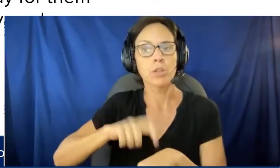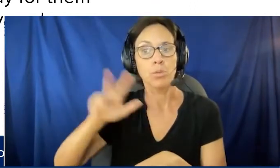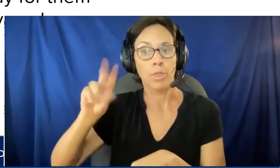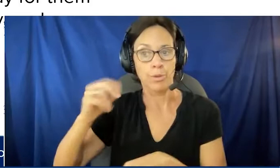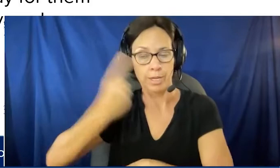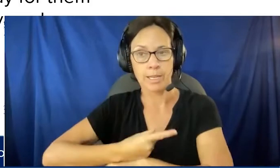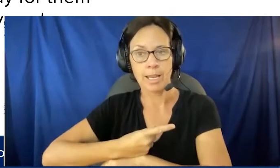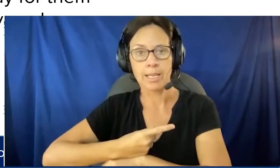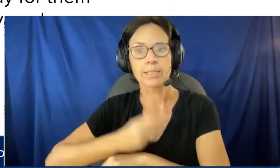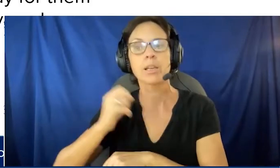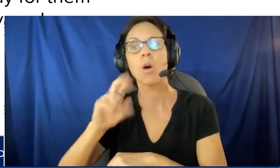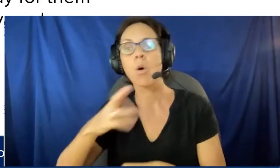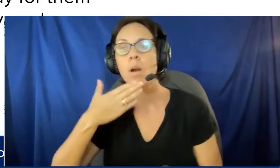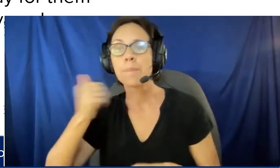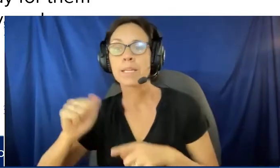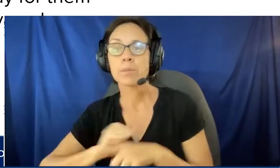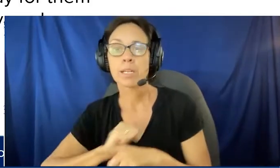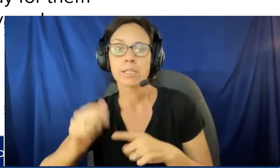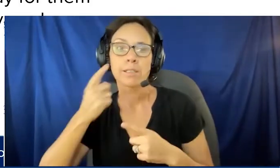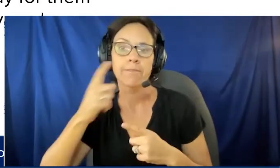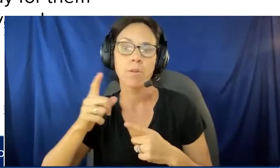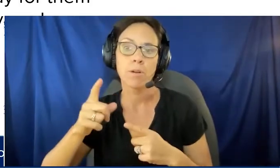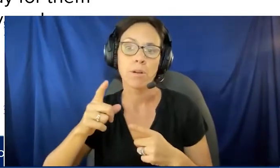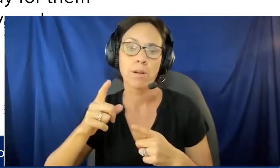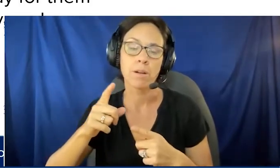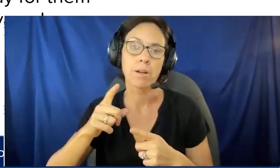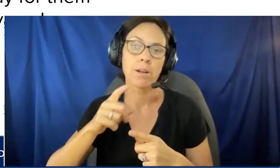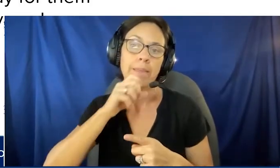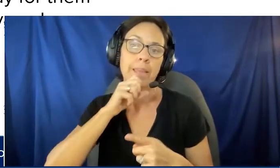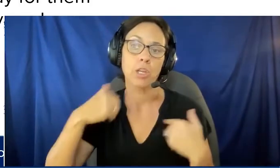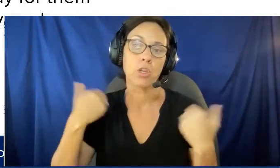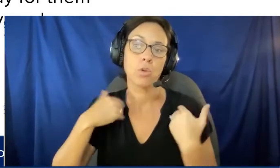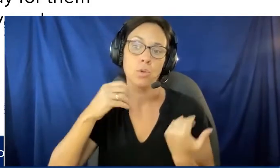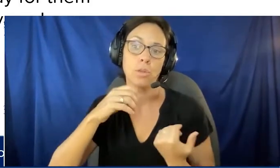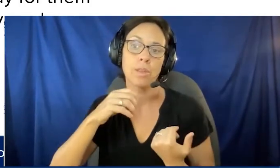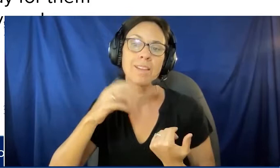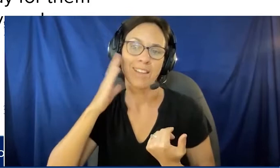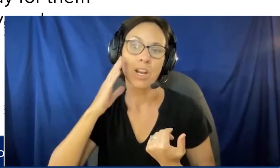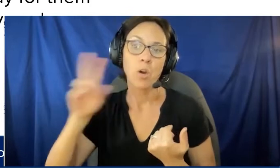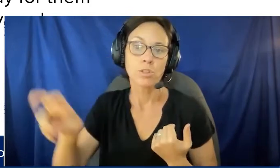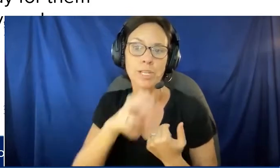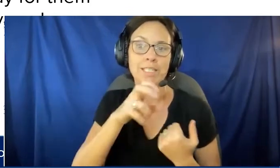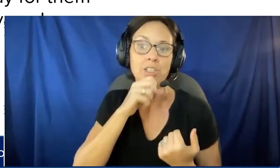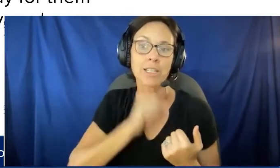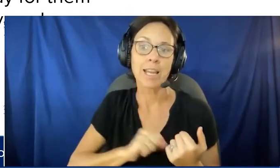or best practice for those transition-aged youth is to make that decision within 30 days